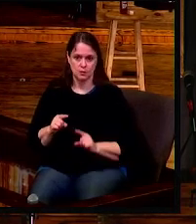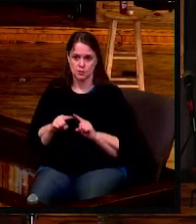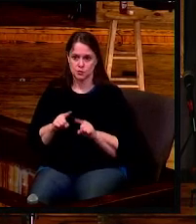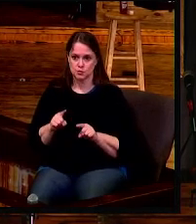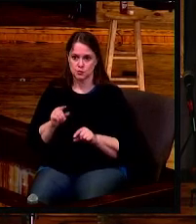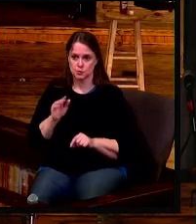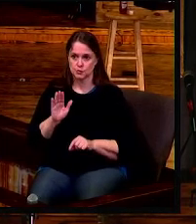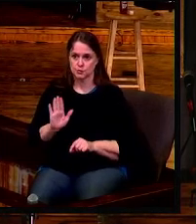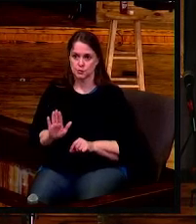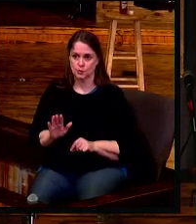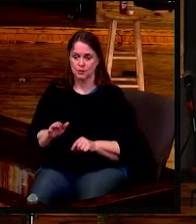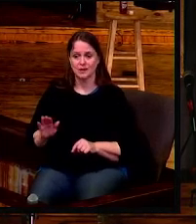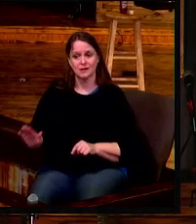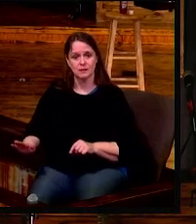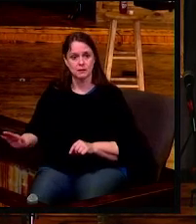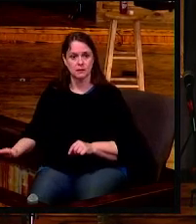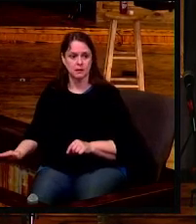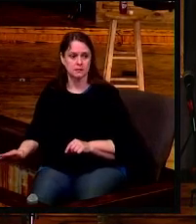Are we too harsh?